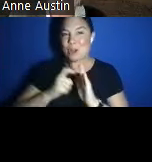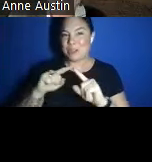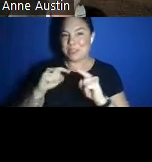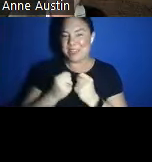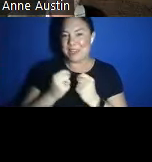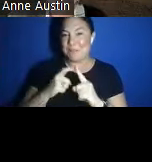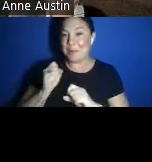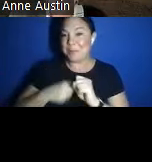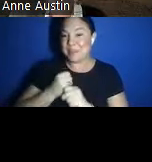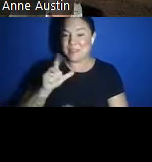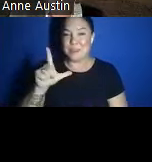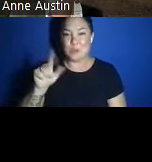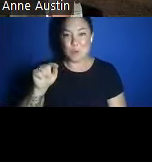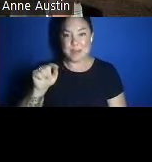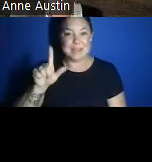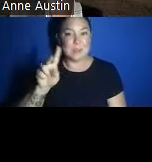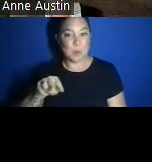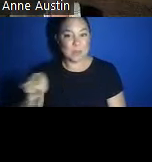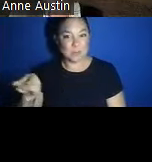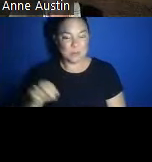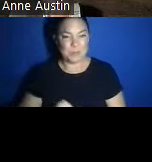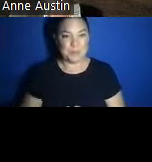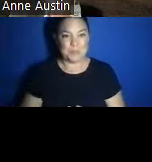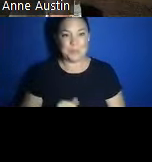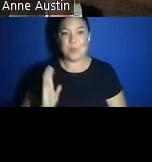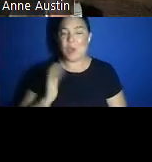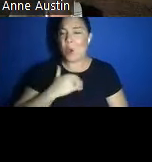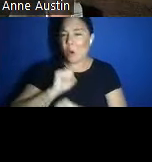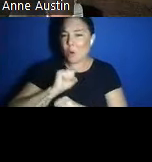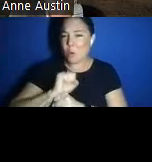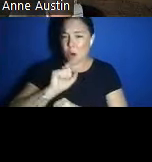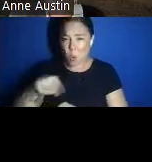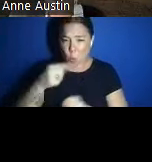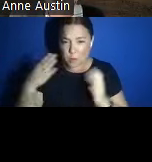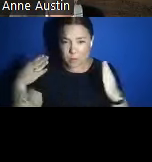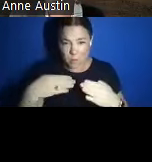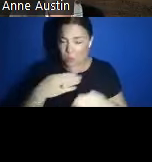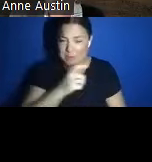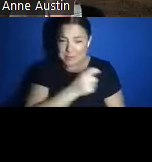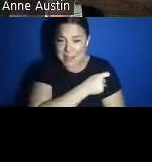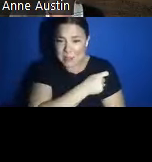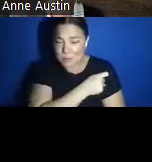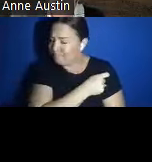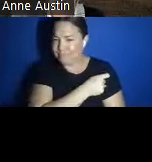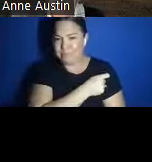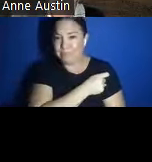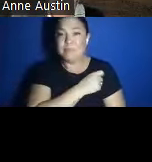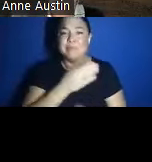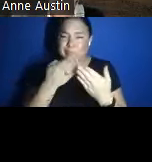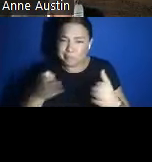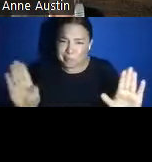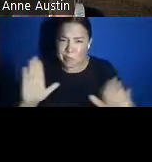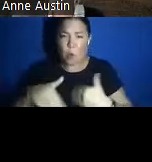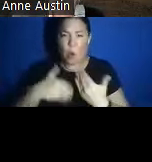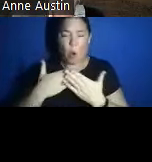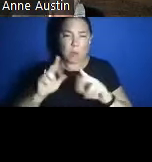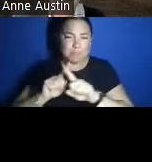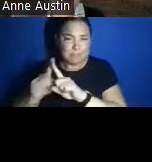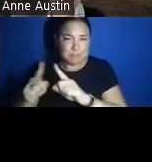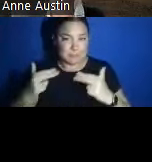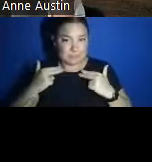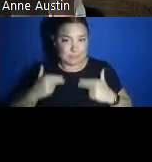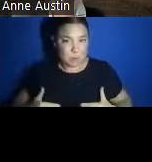2022. And in our work, we're not looking exclusively for tattoos. We're actually looking at all the human remains and how to